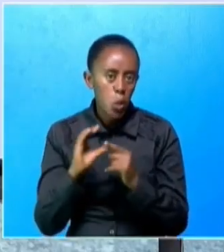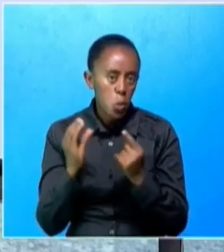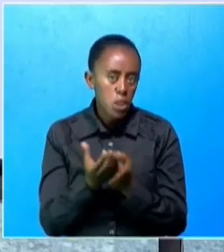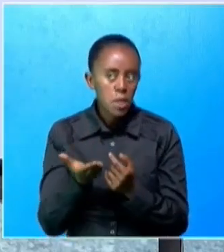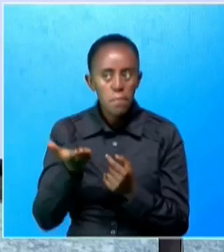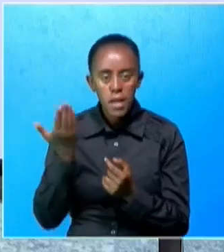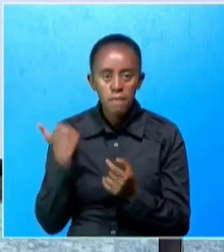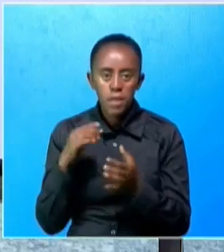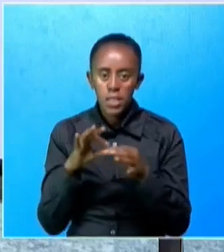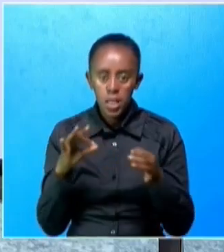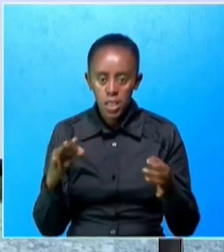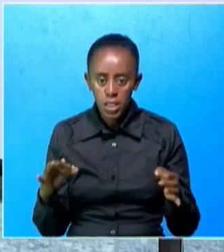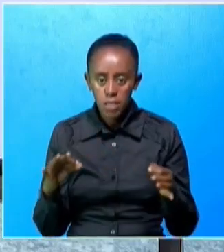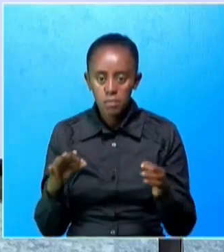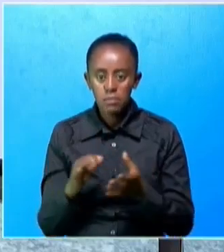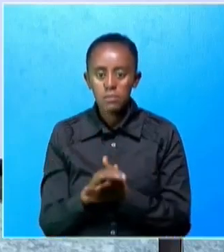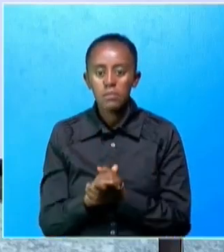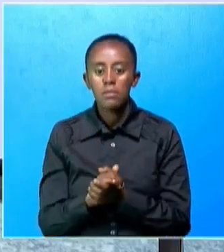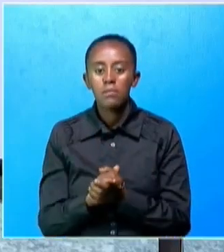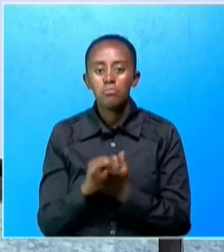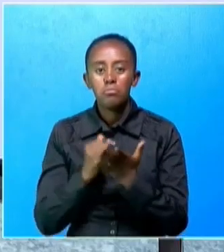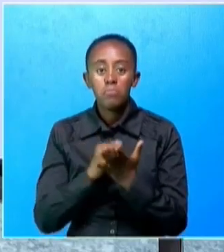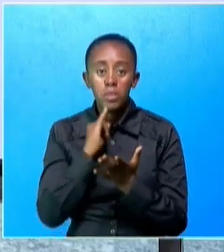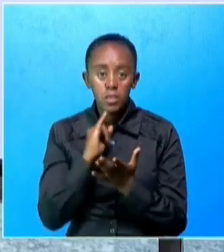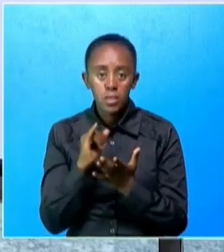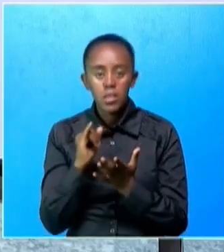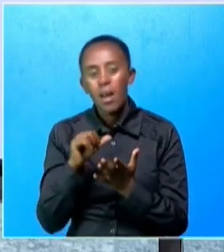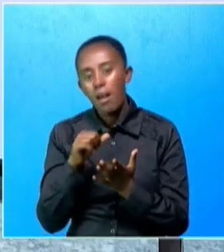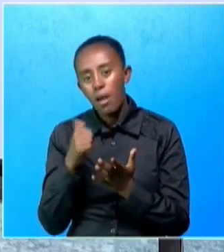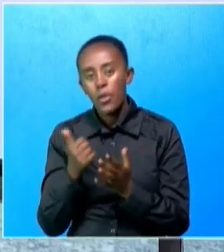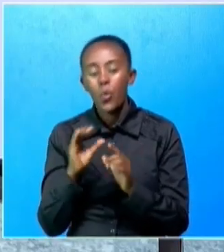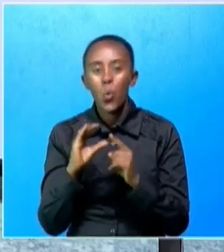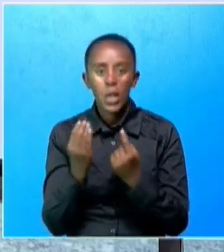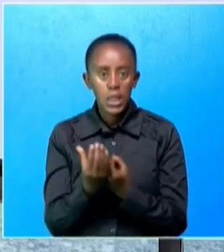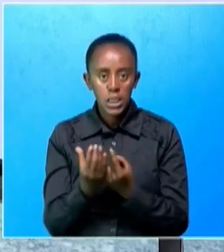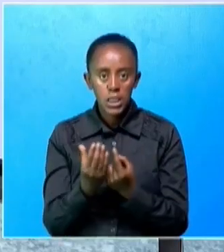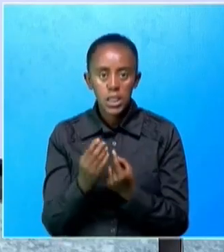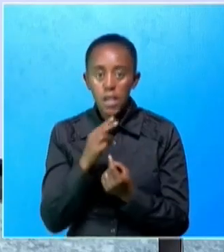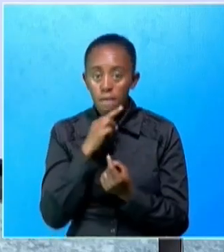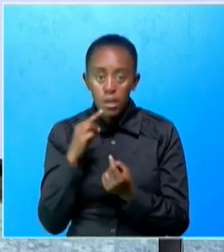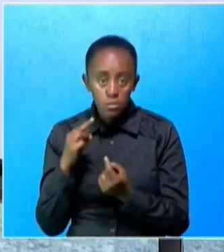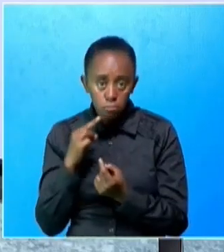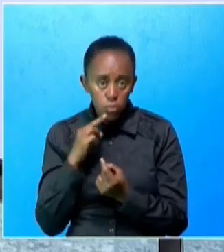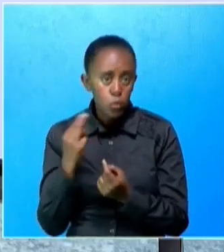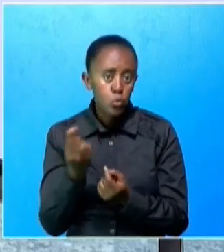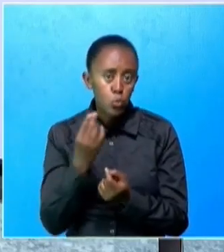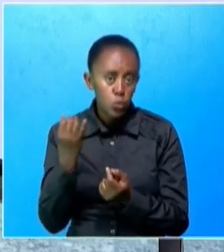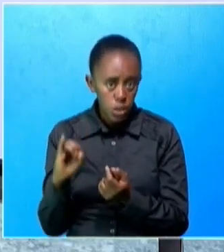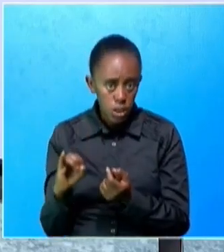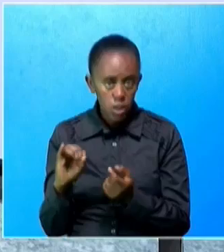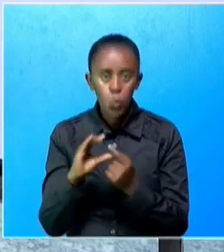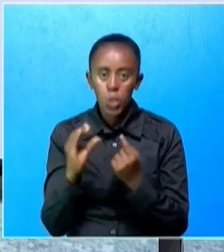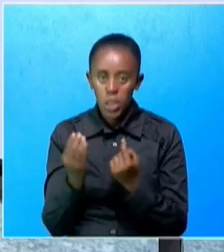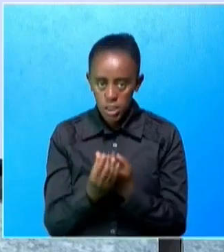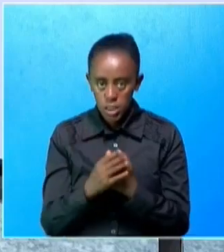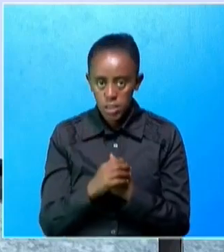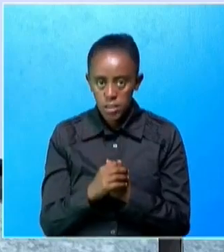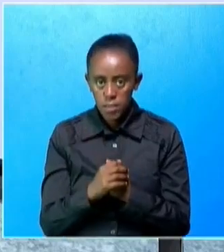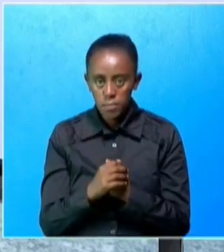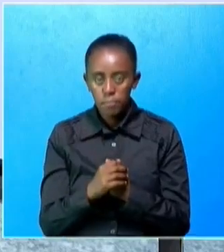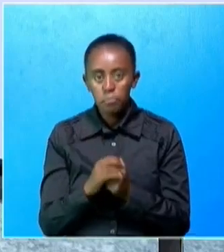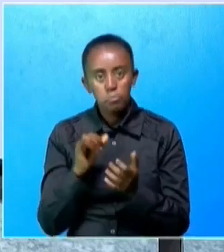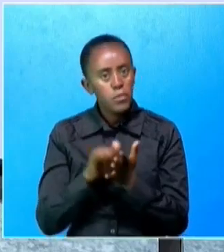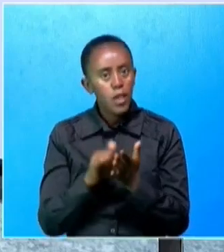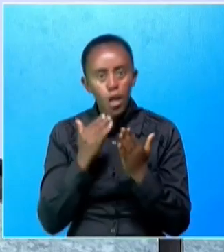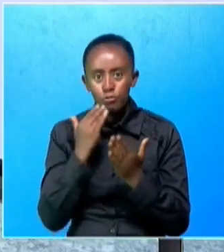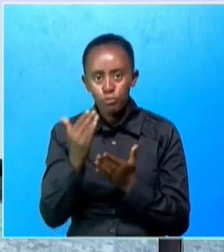sentence, whereas now it's another context. So verbs can be used in different contexts. That's